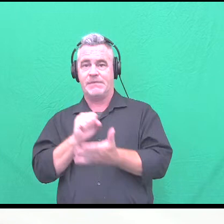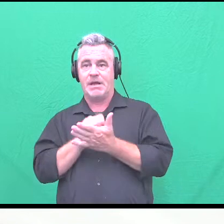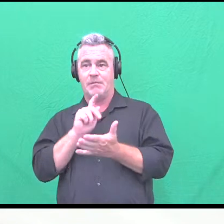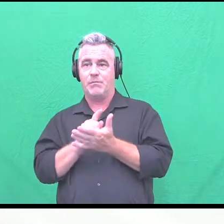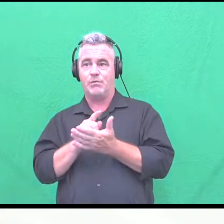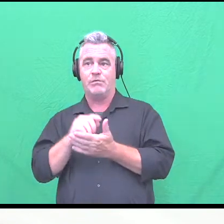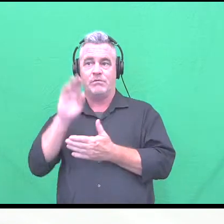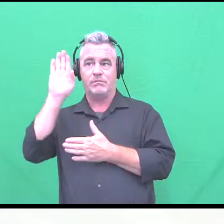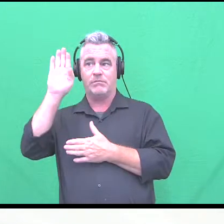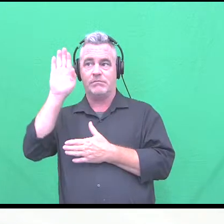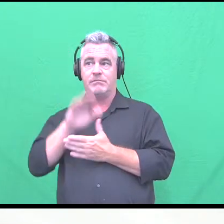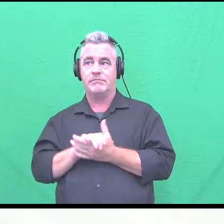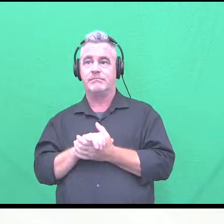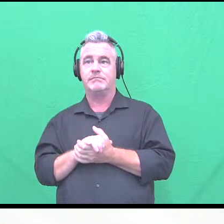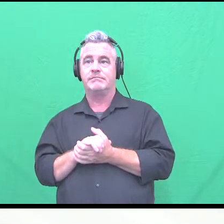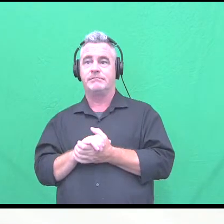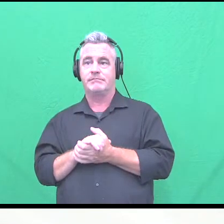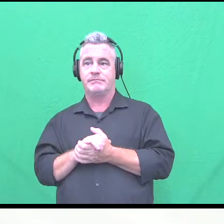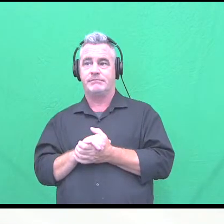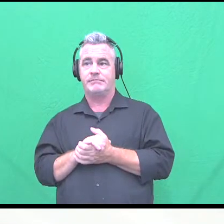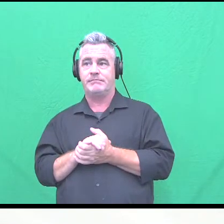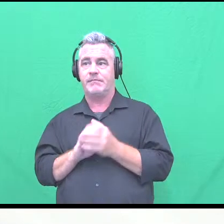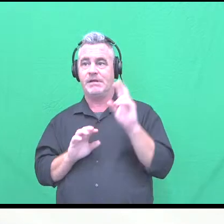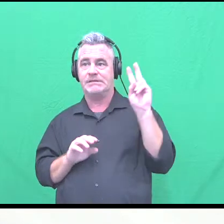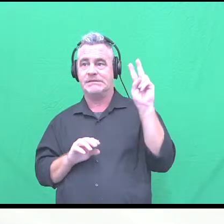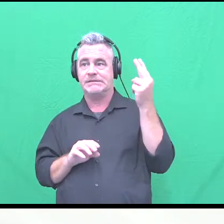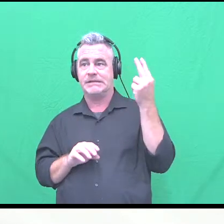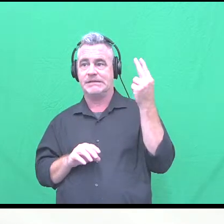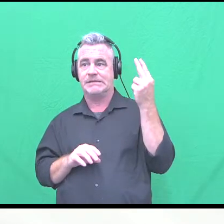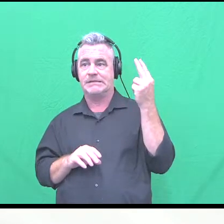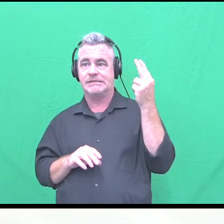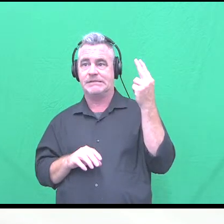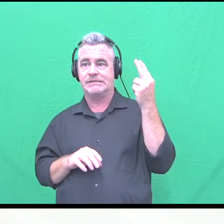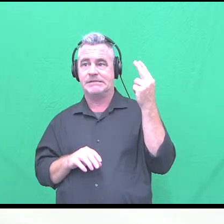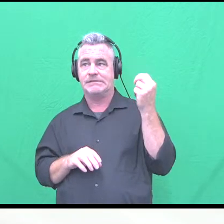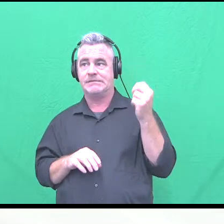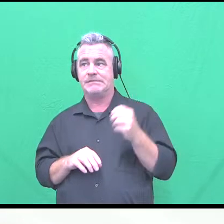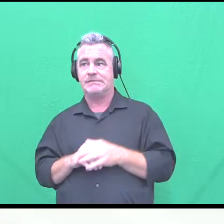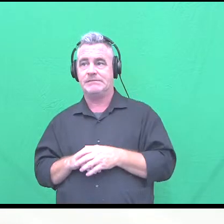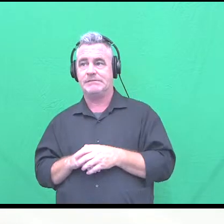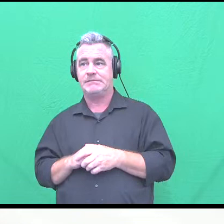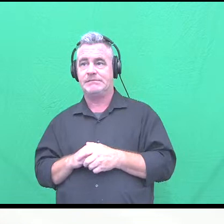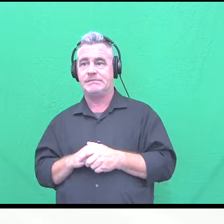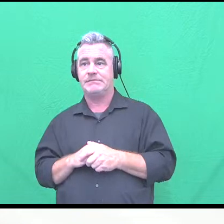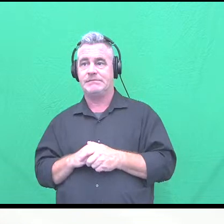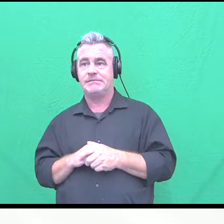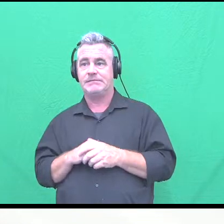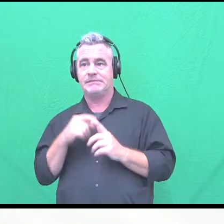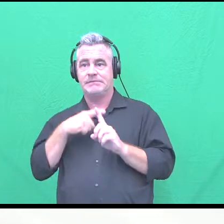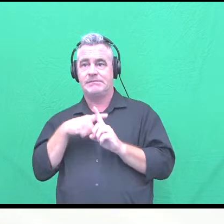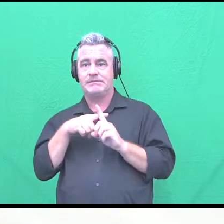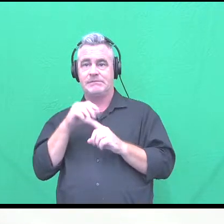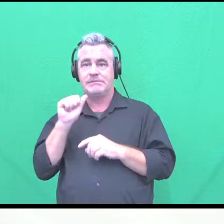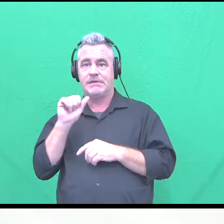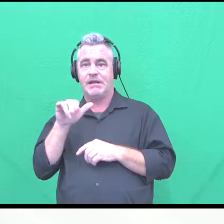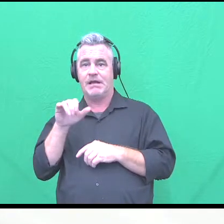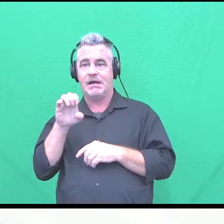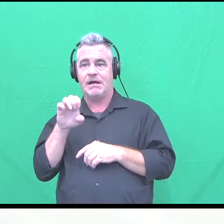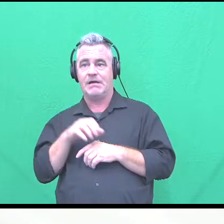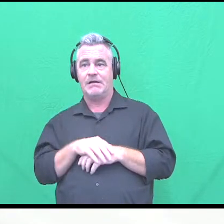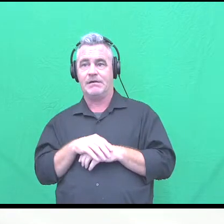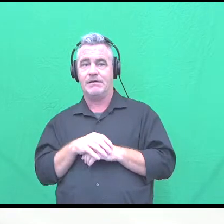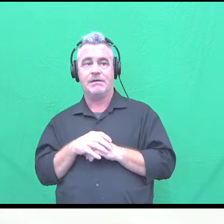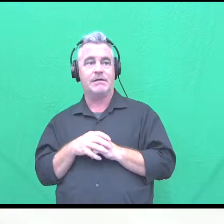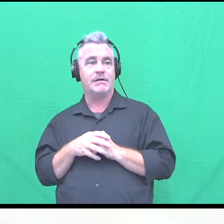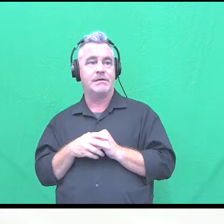Okay, I'll make the motion. And a second, please. Second. Thank you. All those in favor? Aye. Aye. Thank